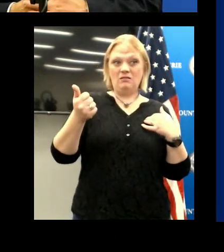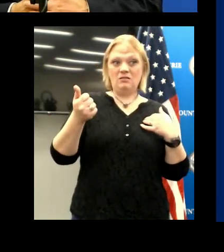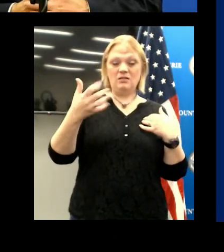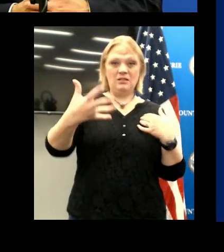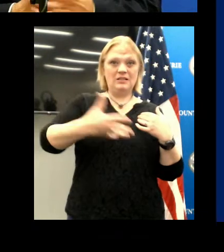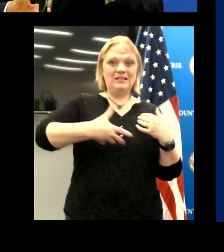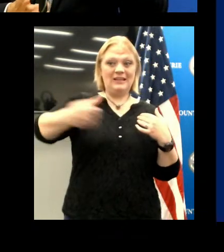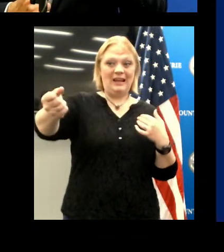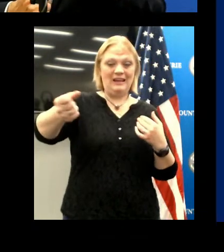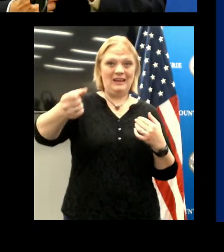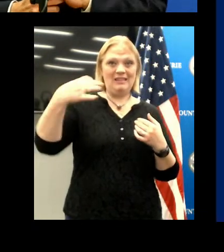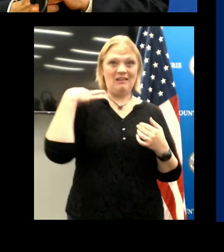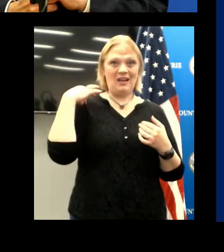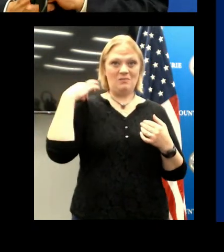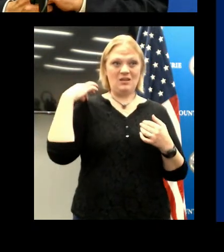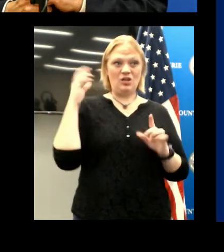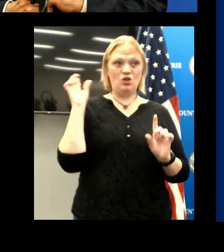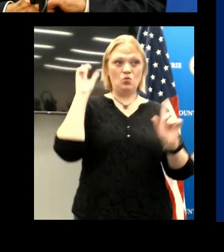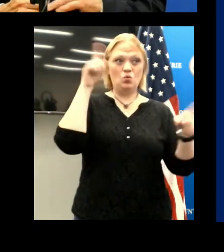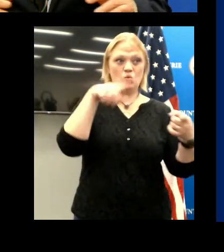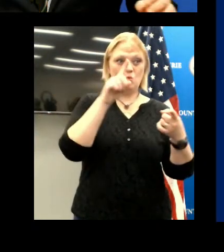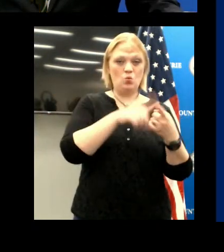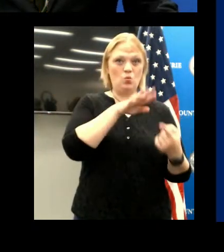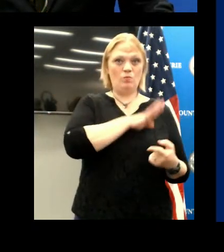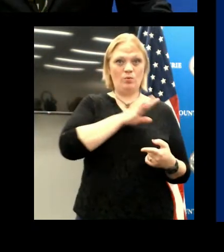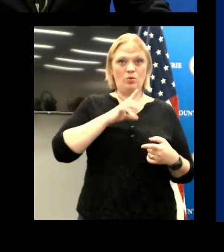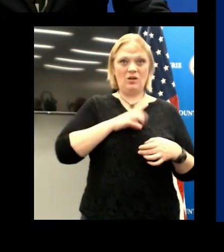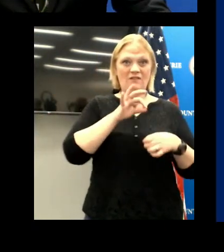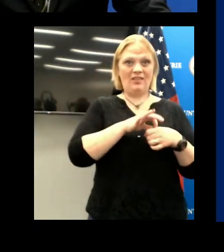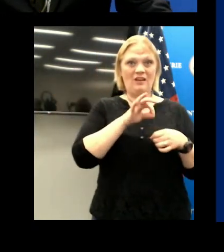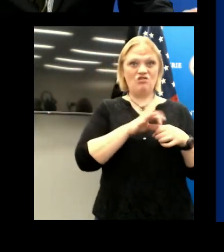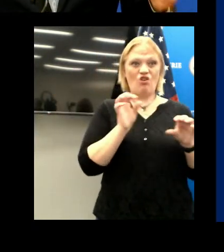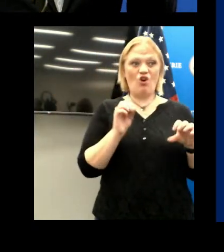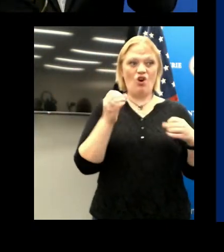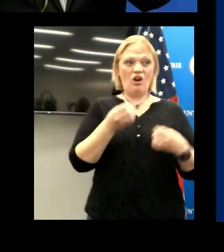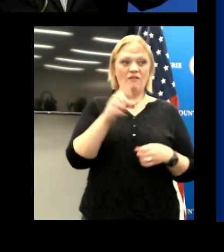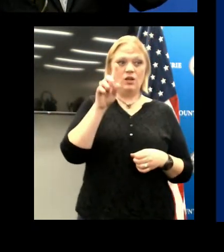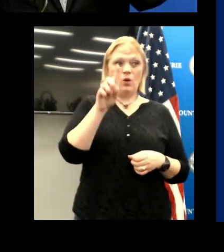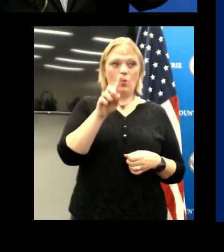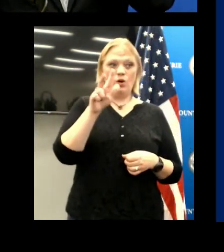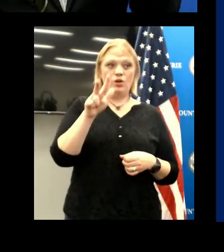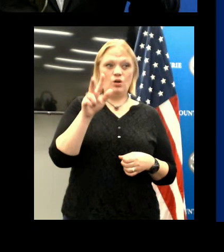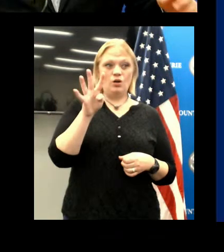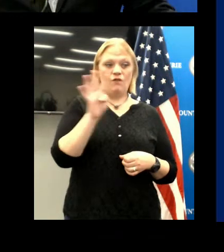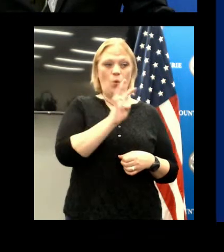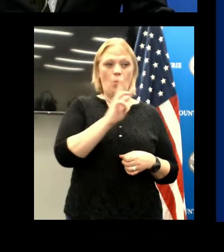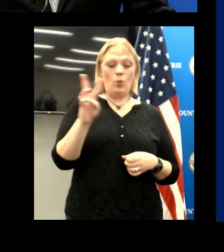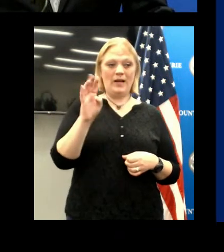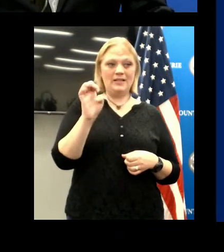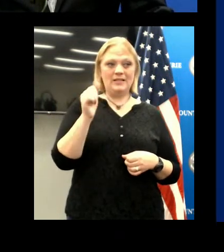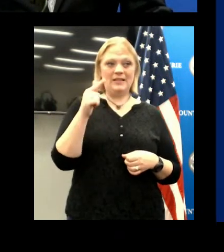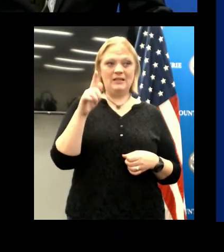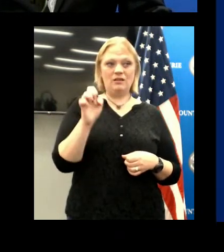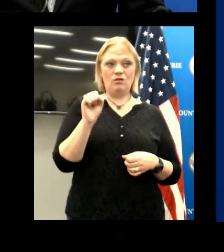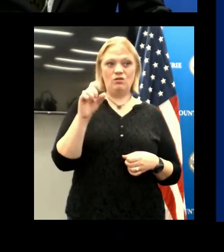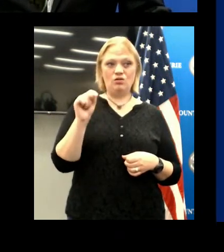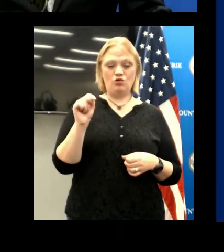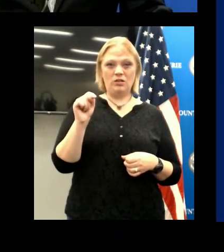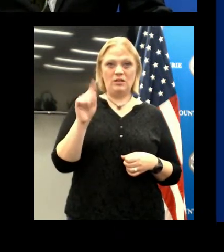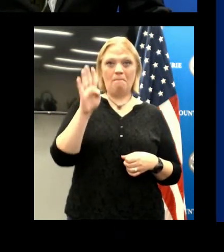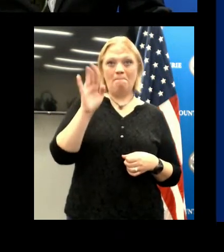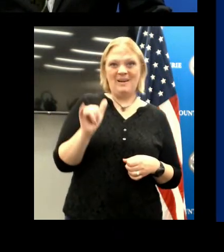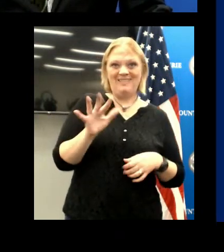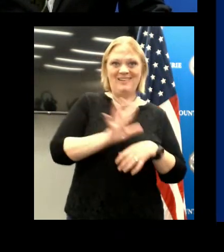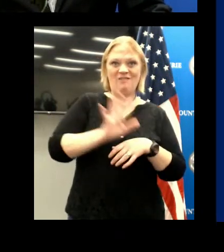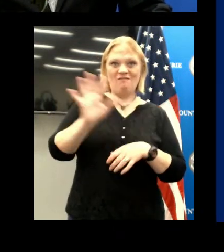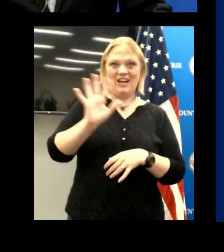ballot application down to the Board of Elections office at 134 West Eagle Street by 5 p.m.